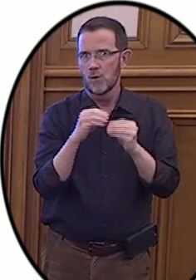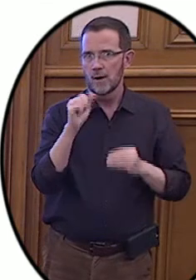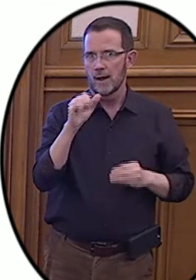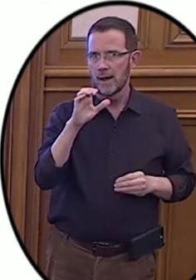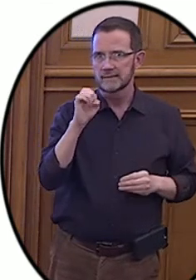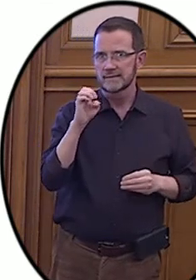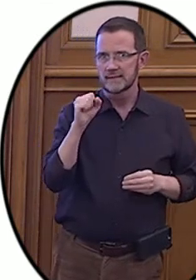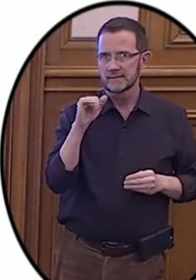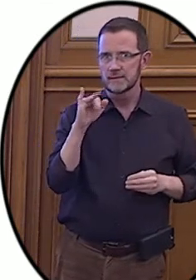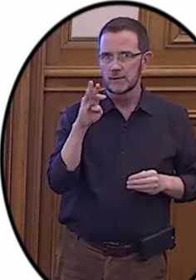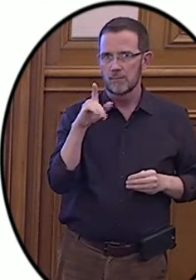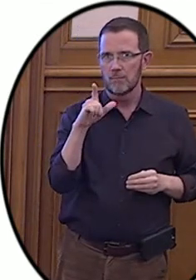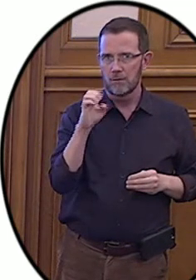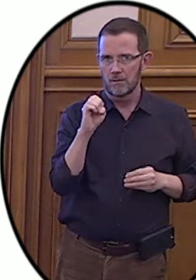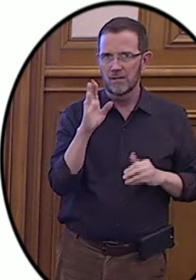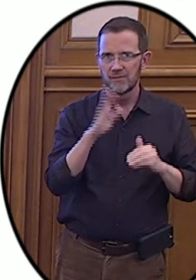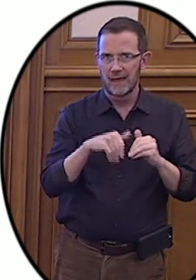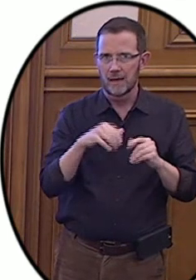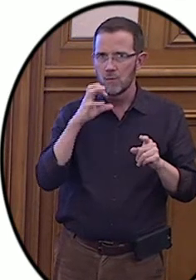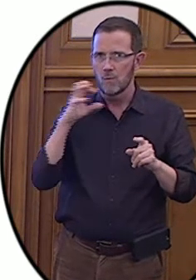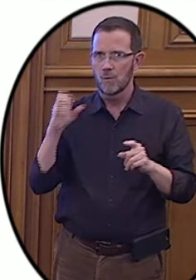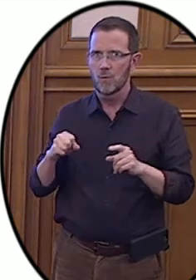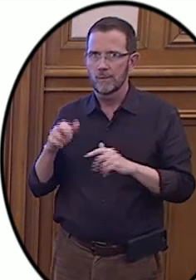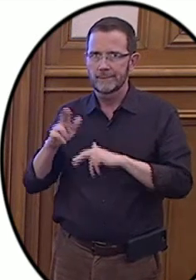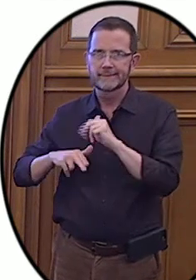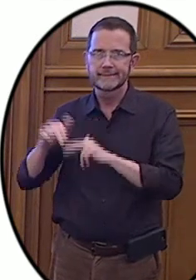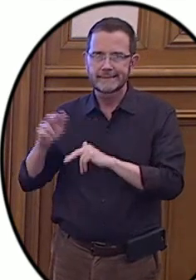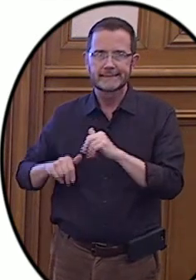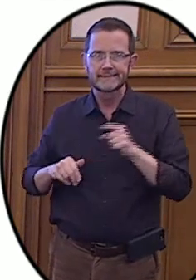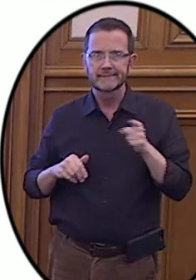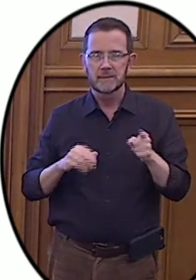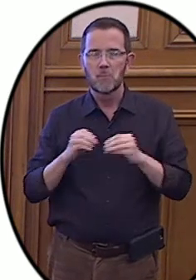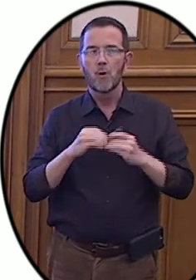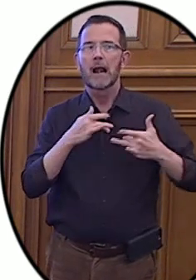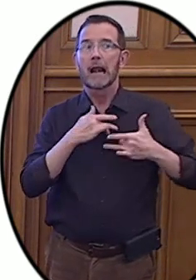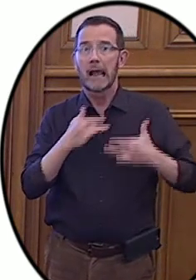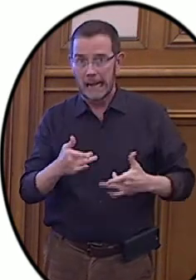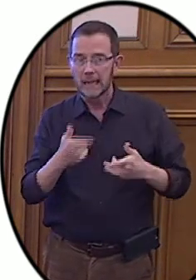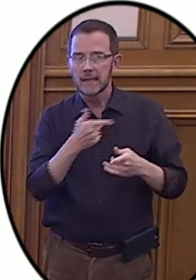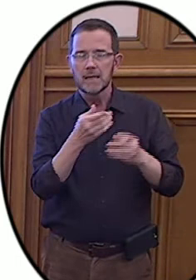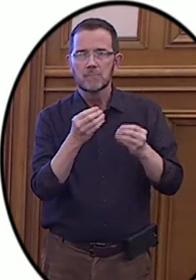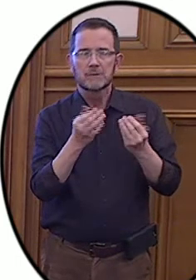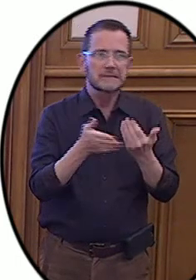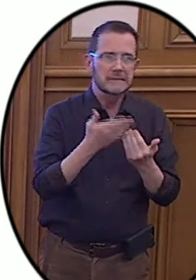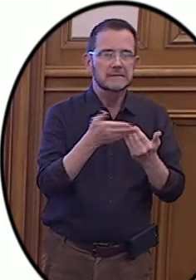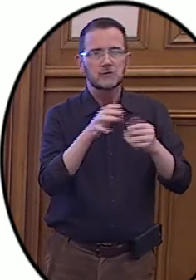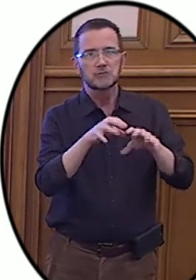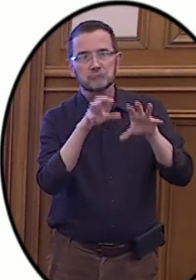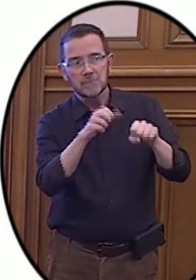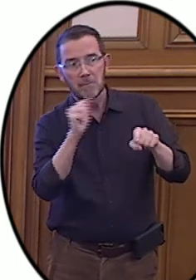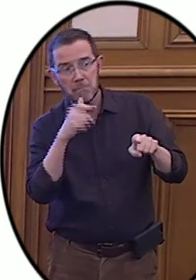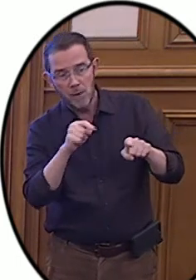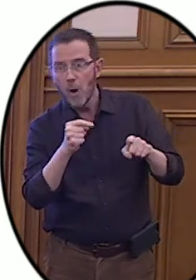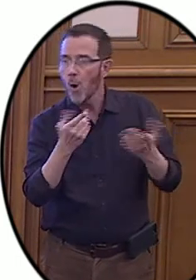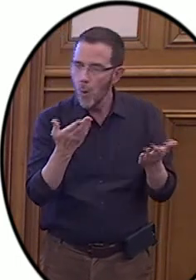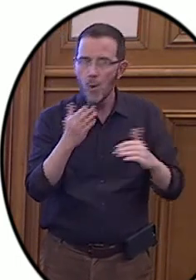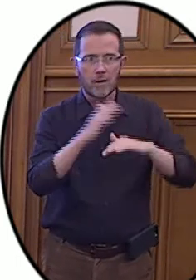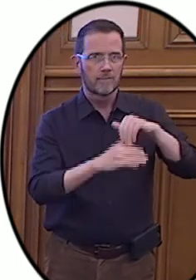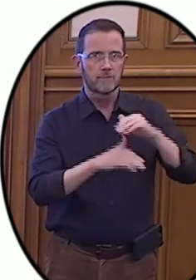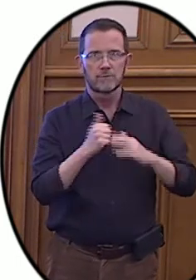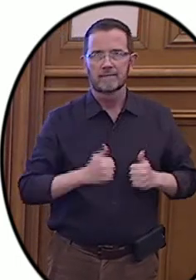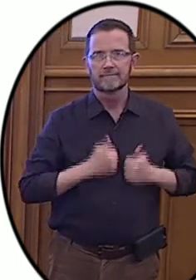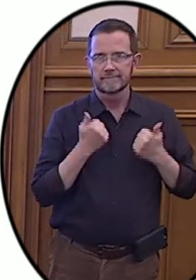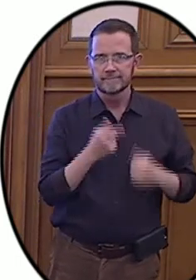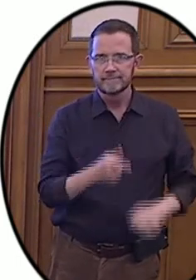best properties, most likely to have accessible units and accessible features. And for federal